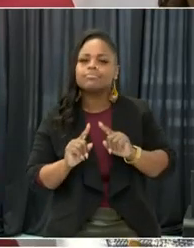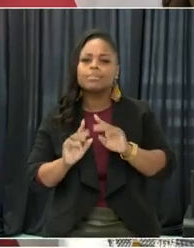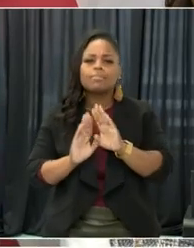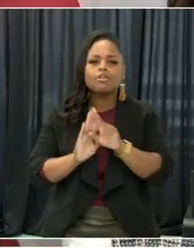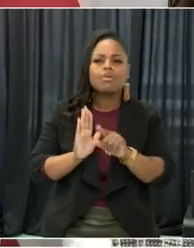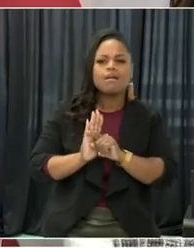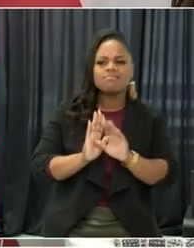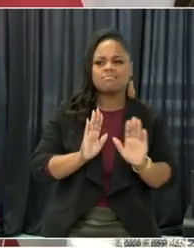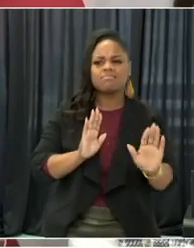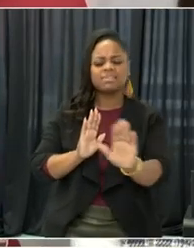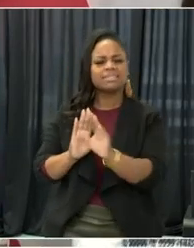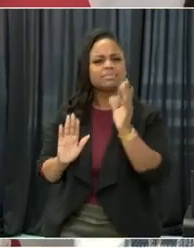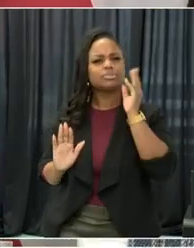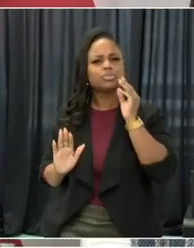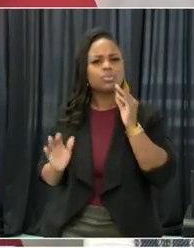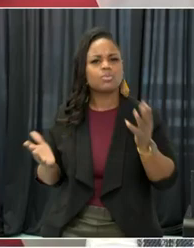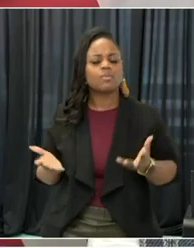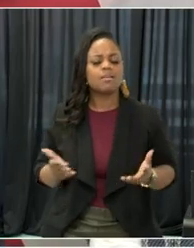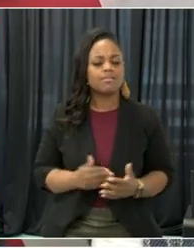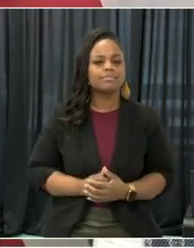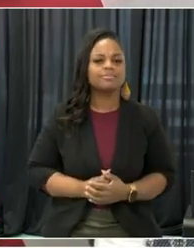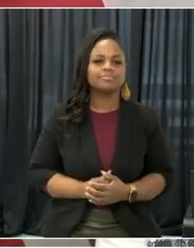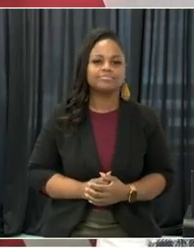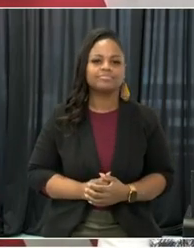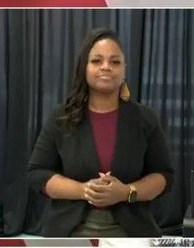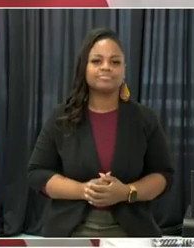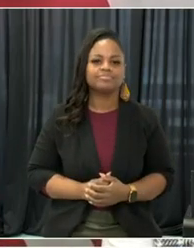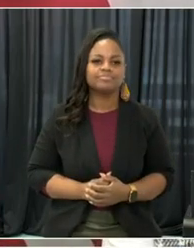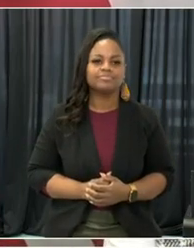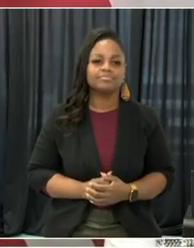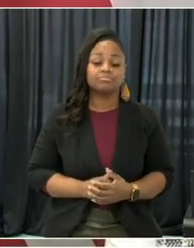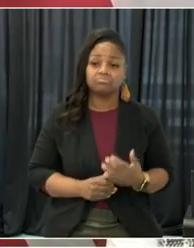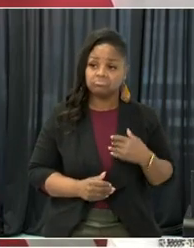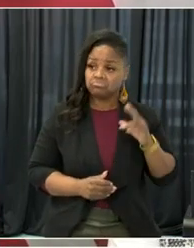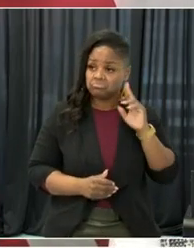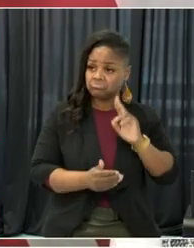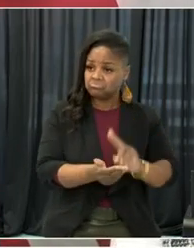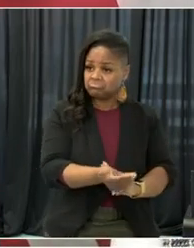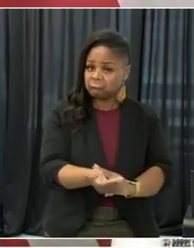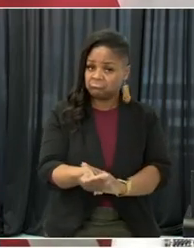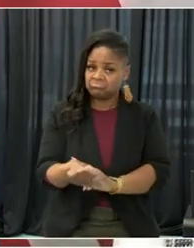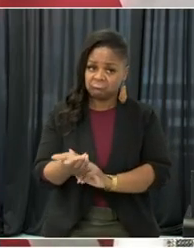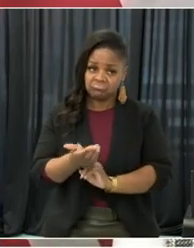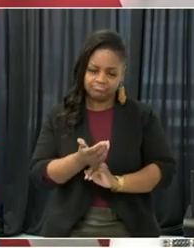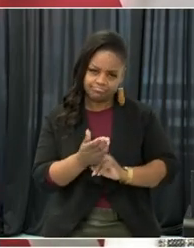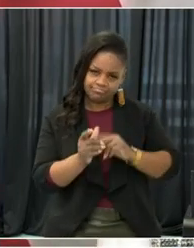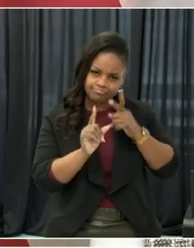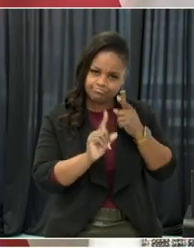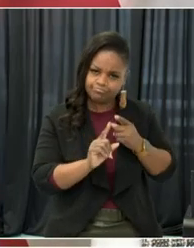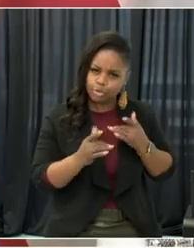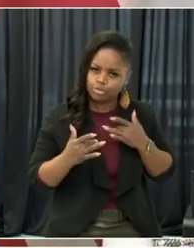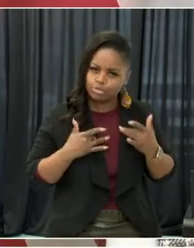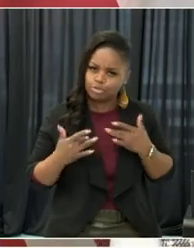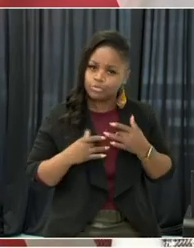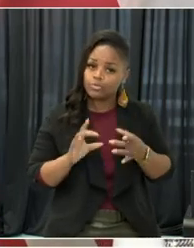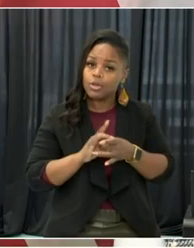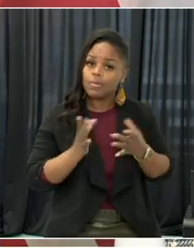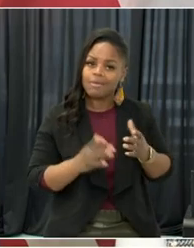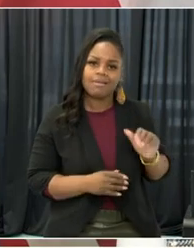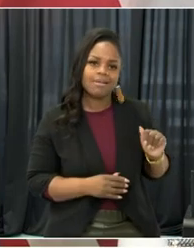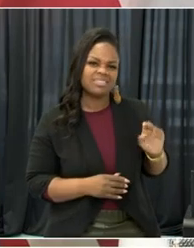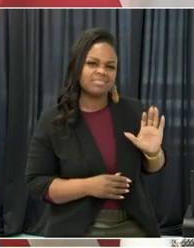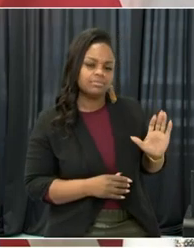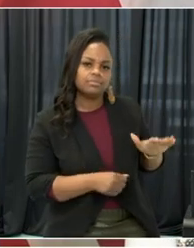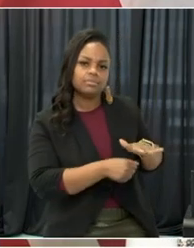experiences, and we heard from them about specific concerns in their ANC areas, policy